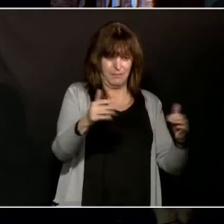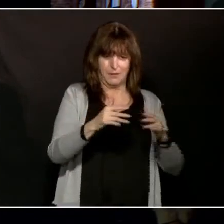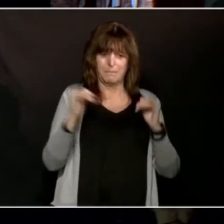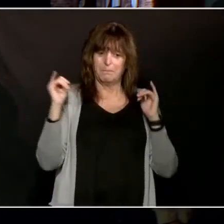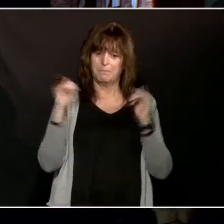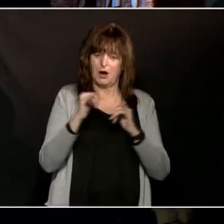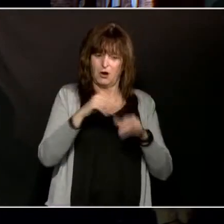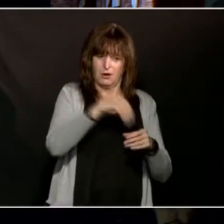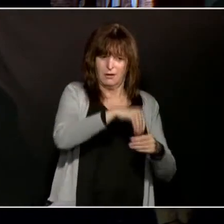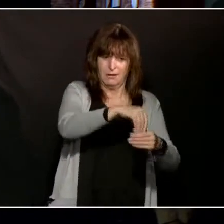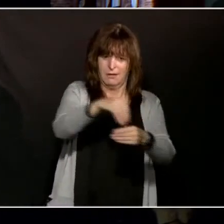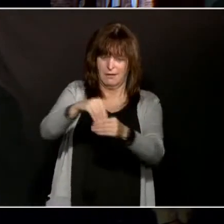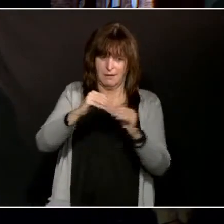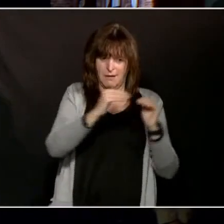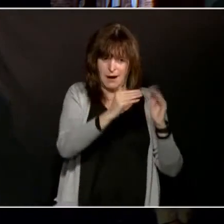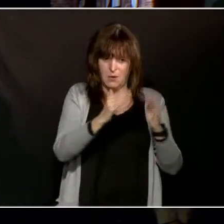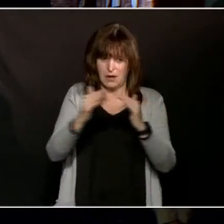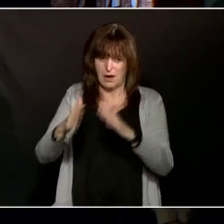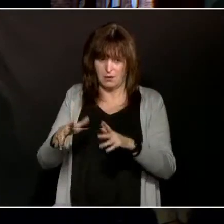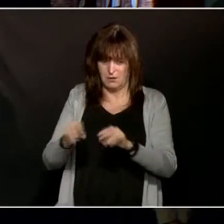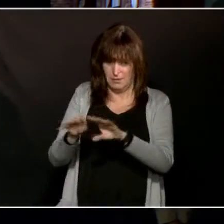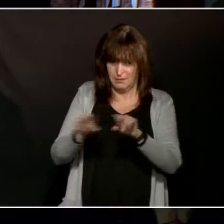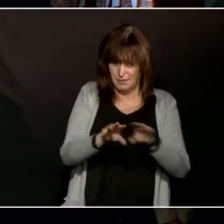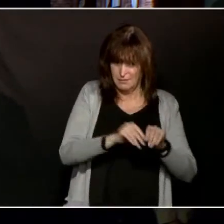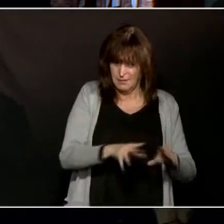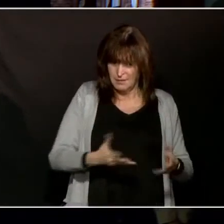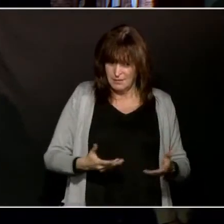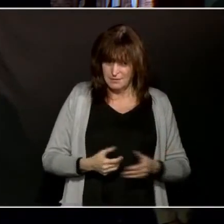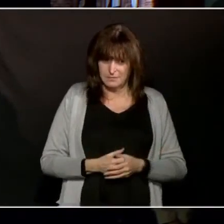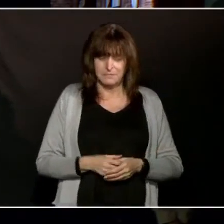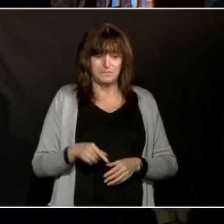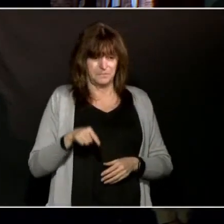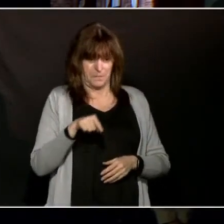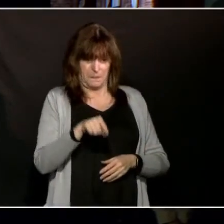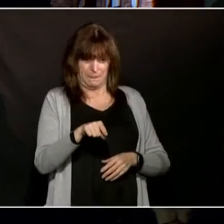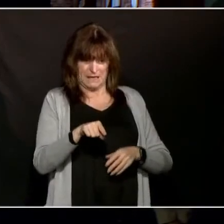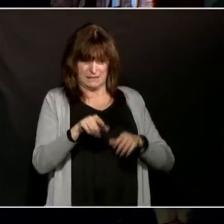So, Randy, I think this Sunday you're referring to the sports event.